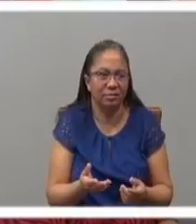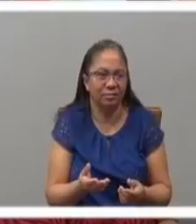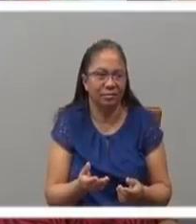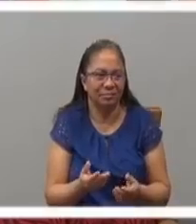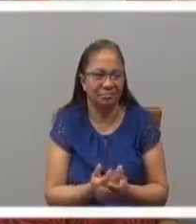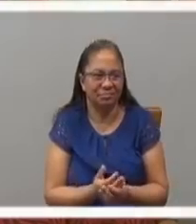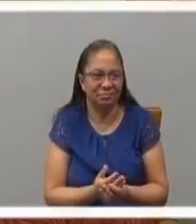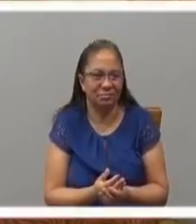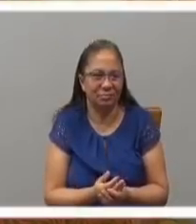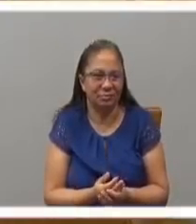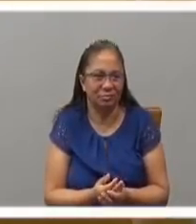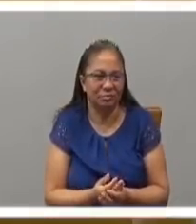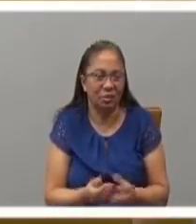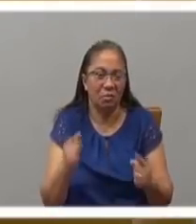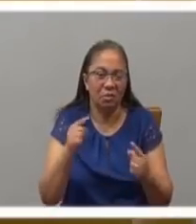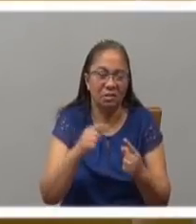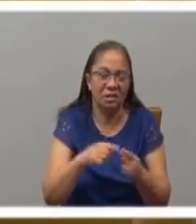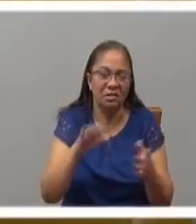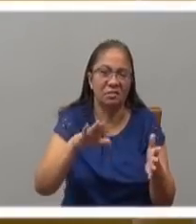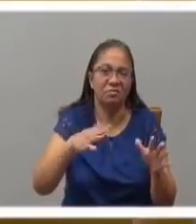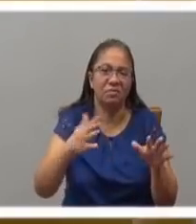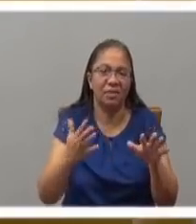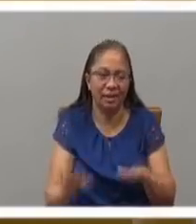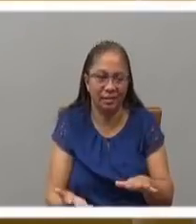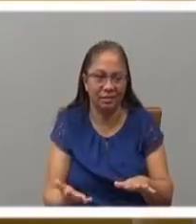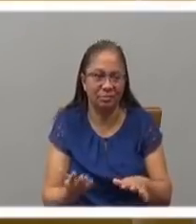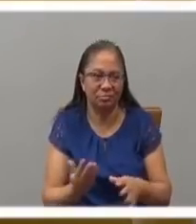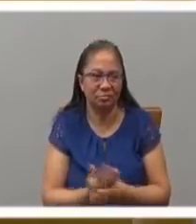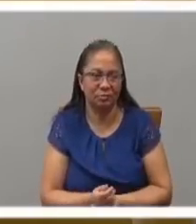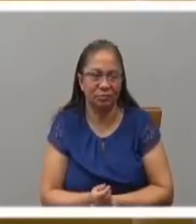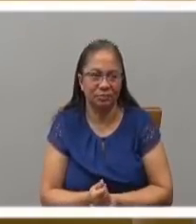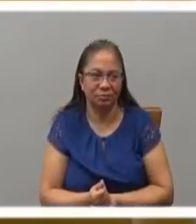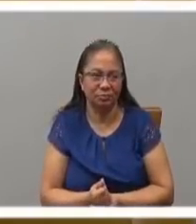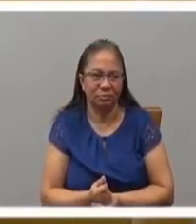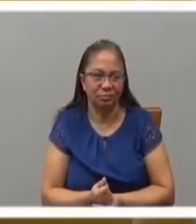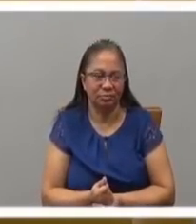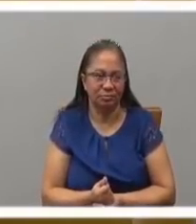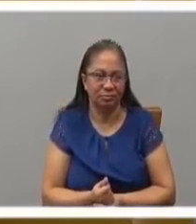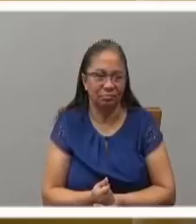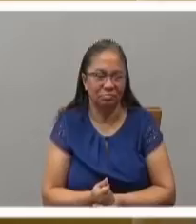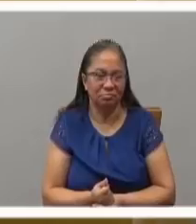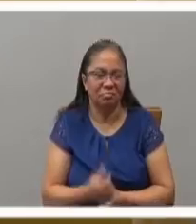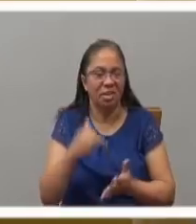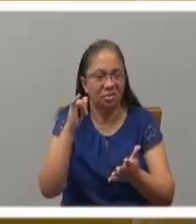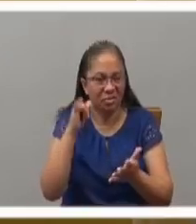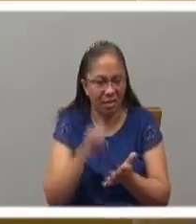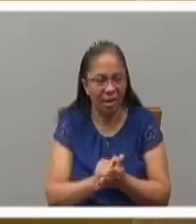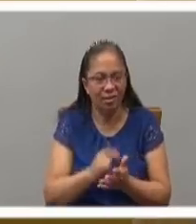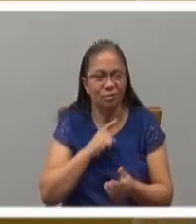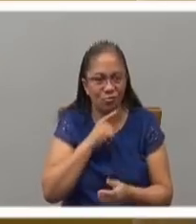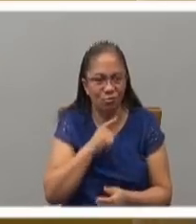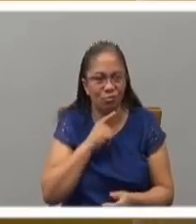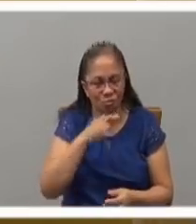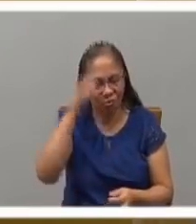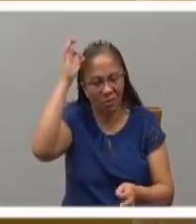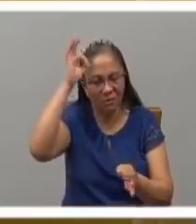for until death do us part. That's what faith means.